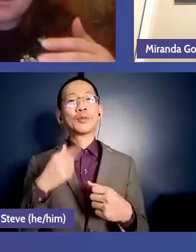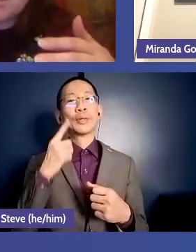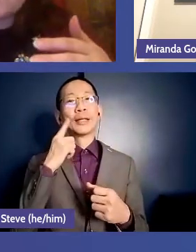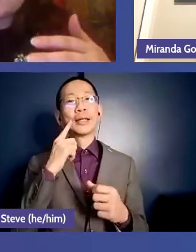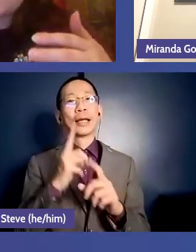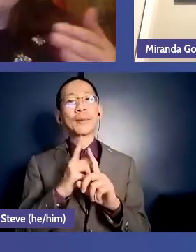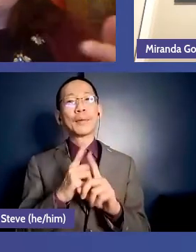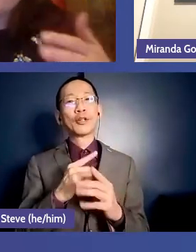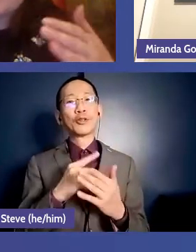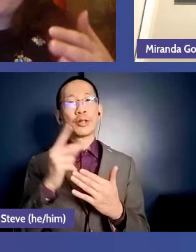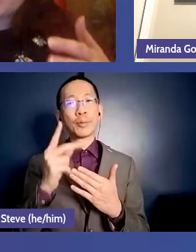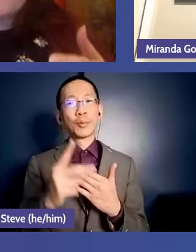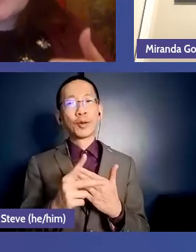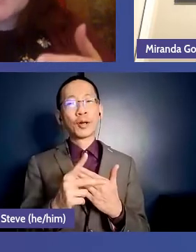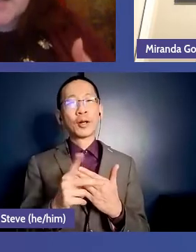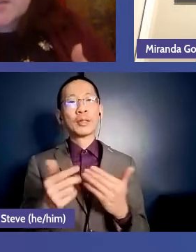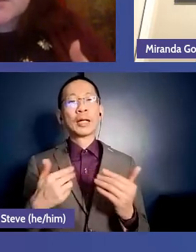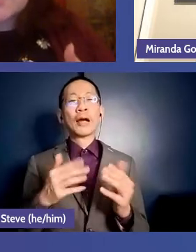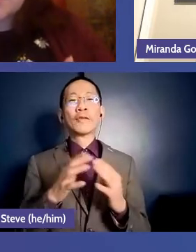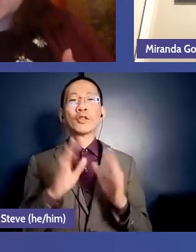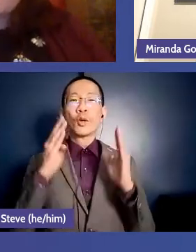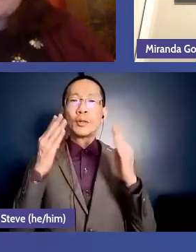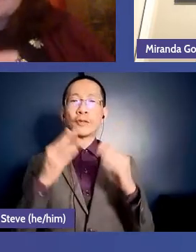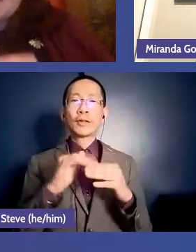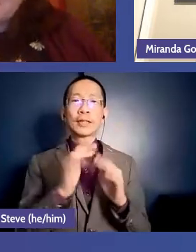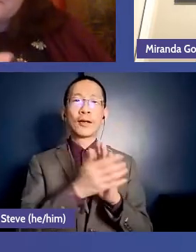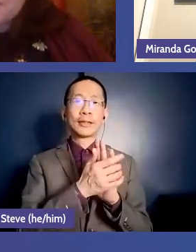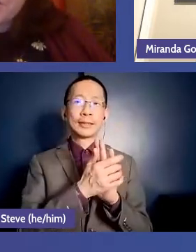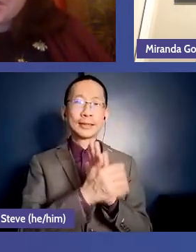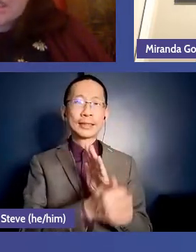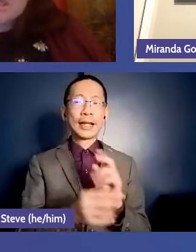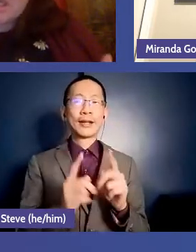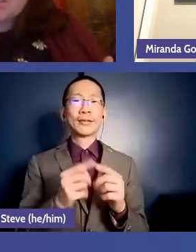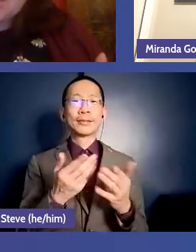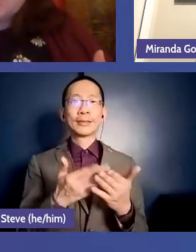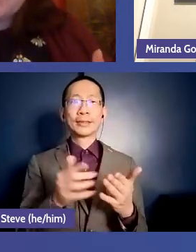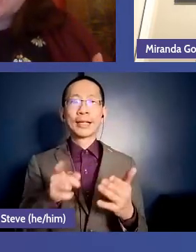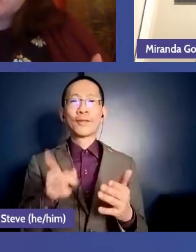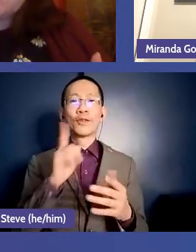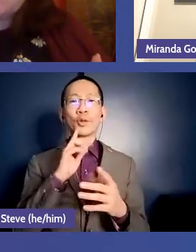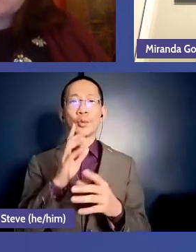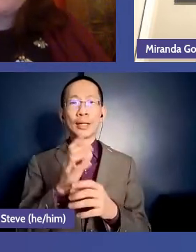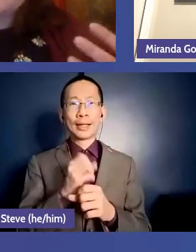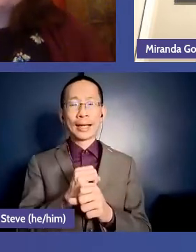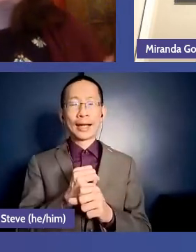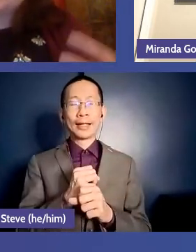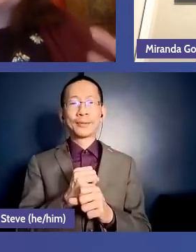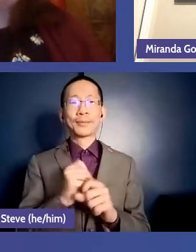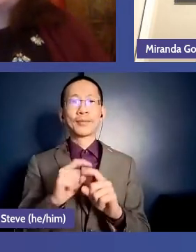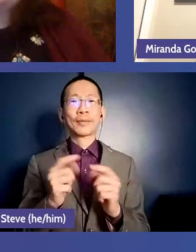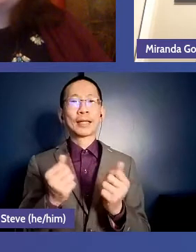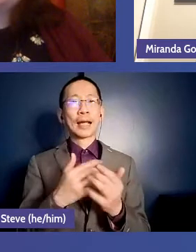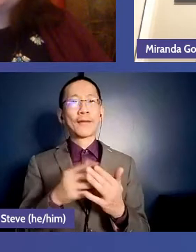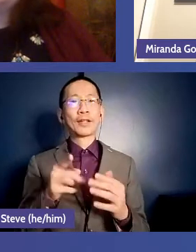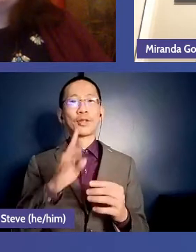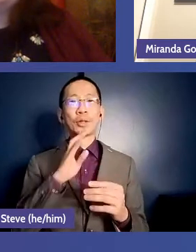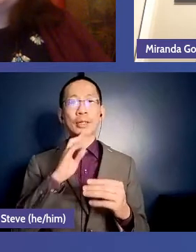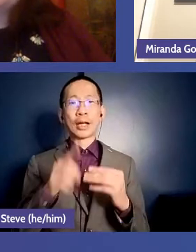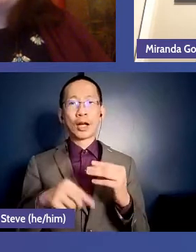program, there's so much focus put on the skills and like the stuff that you're going to get. But everything you're talking about,